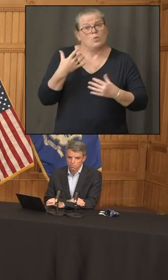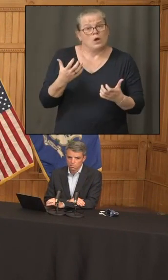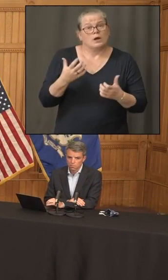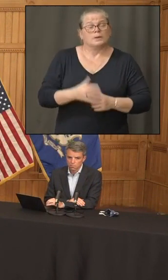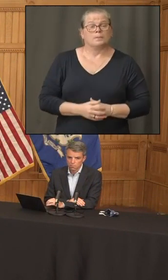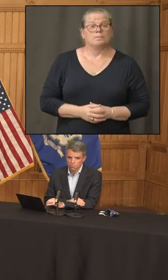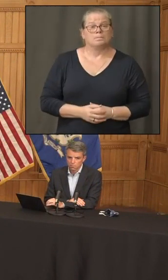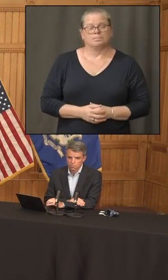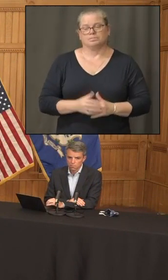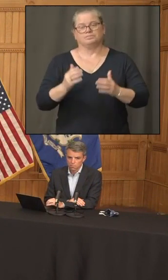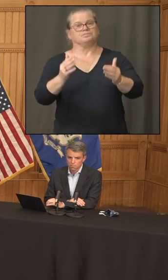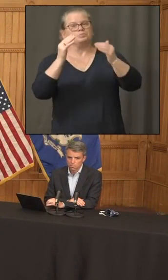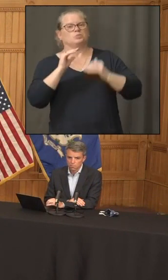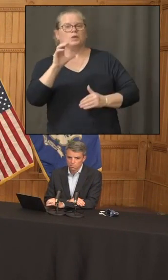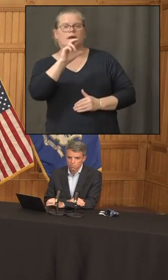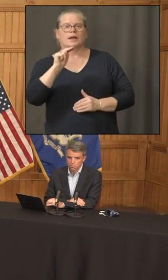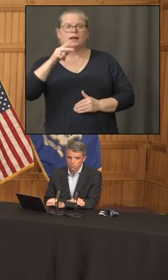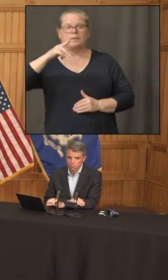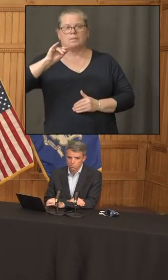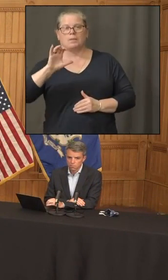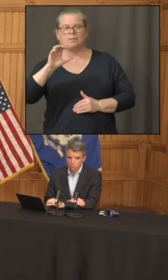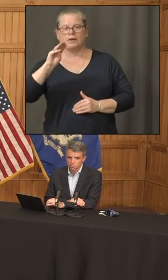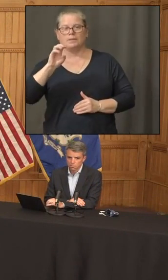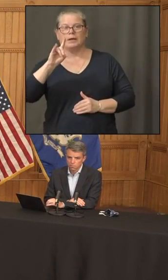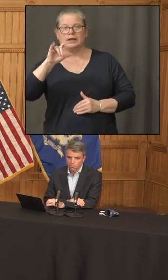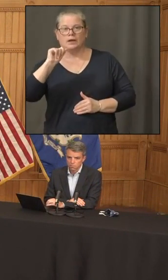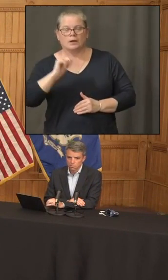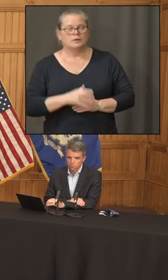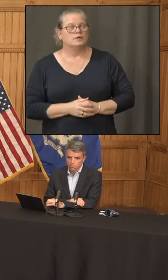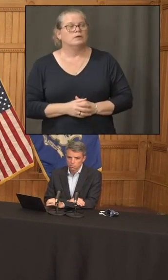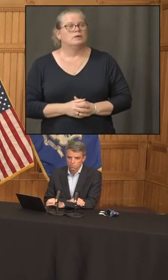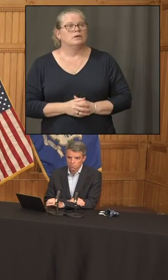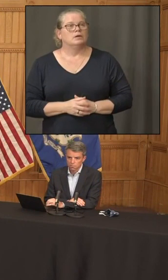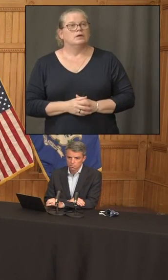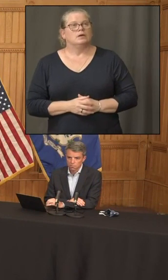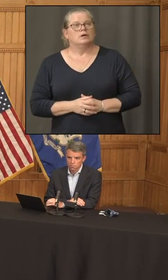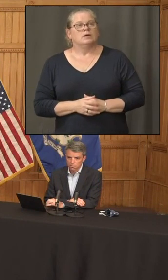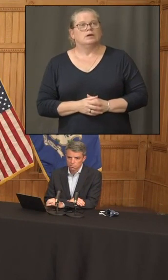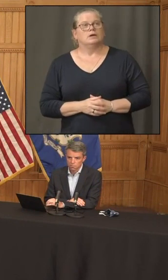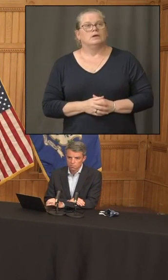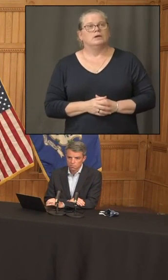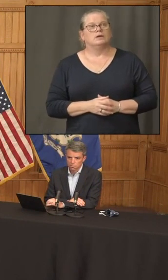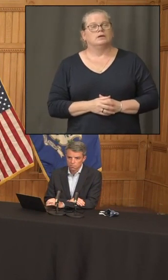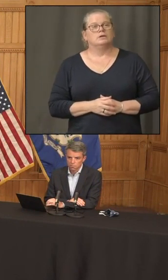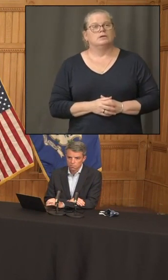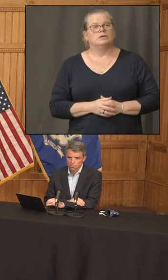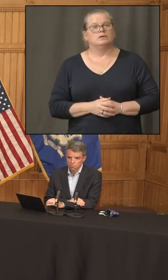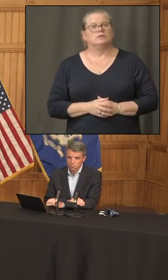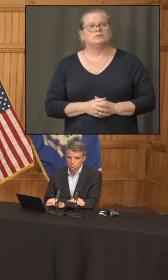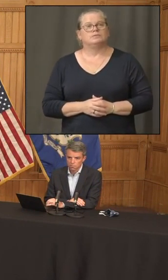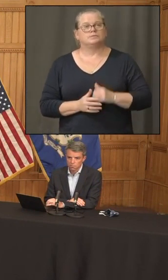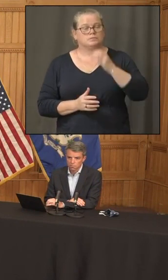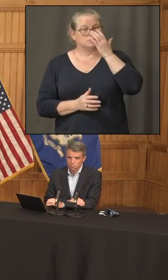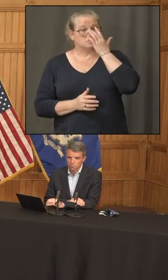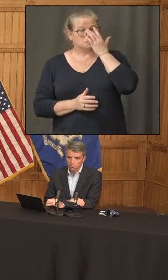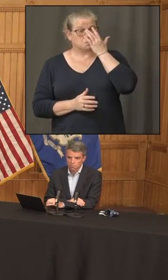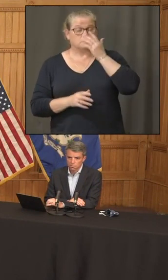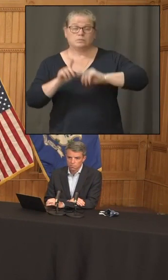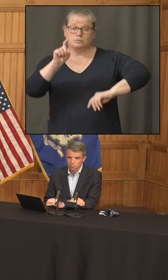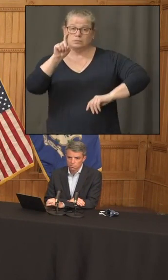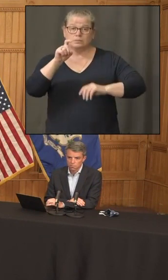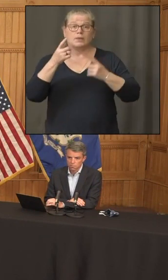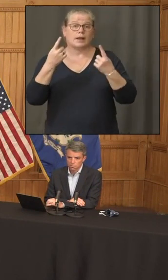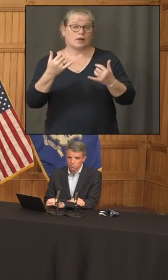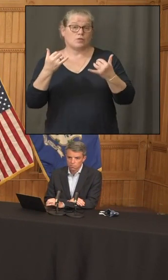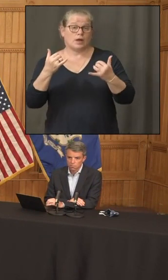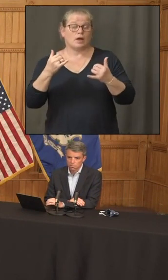Good afternoon. Has the state revised day camp guidelines, that is, to permit groups